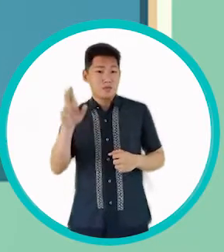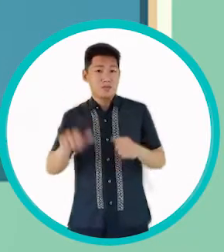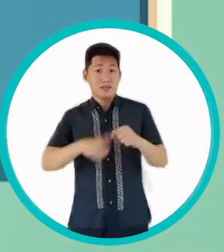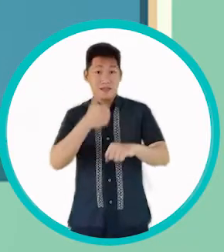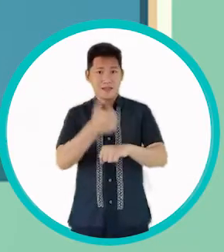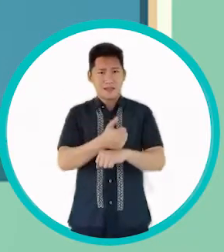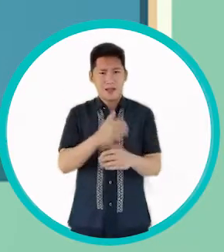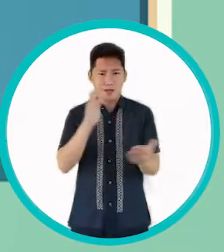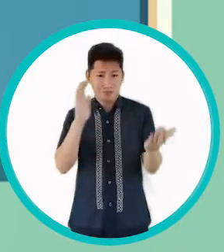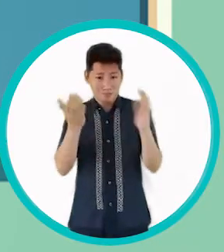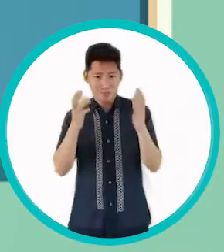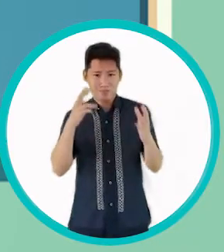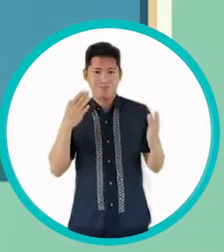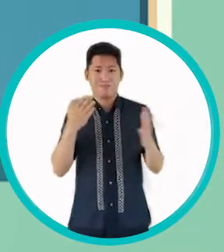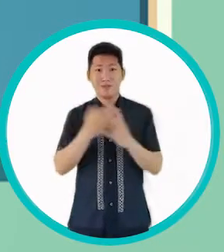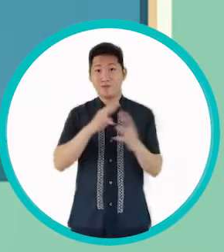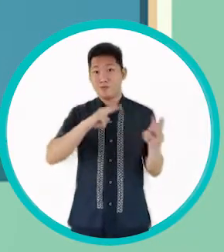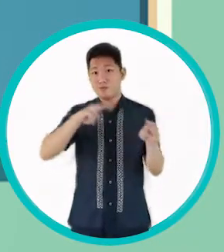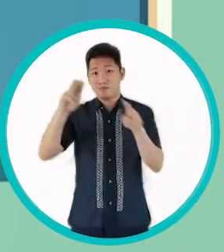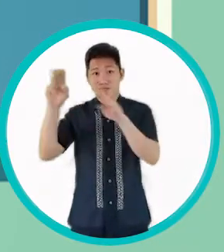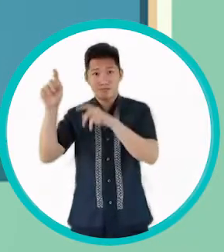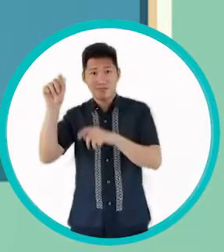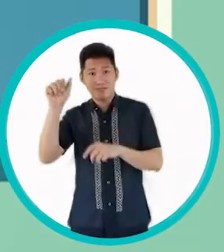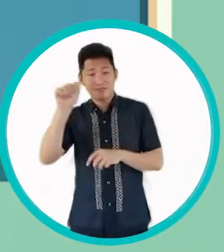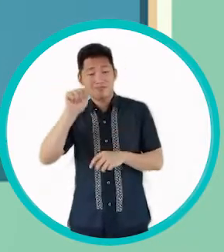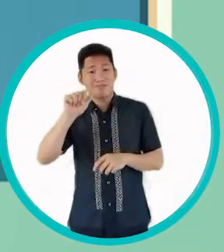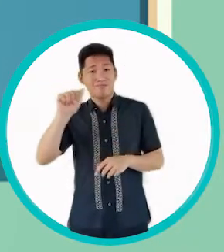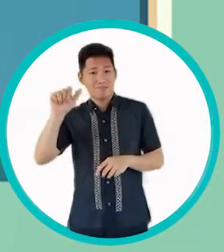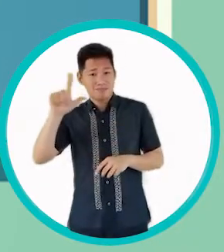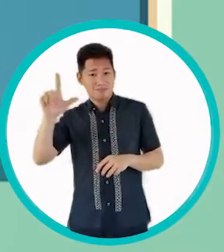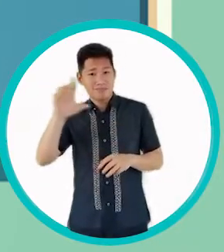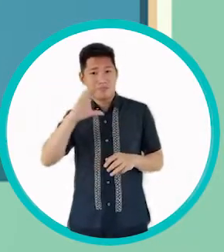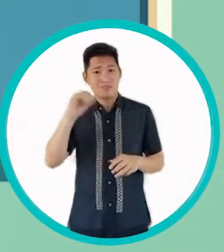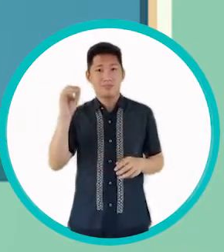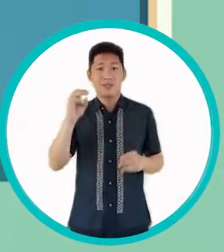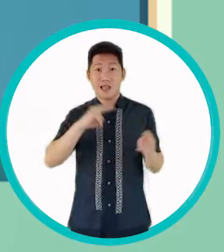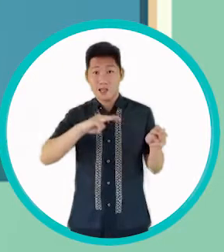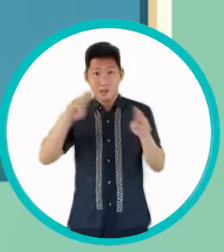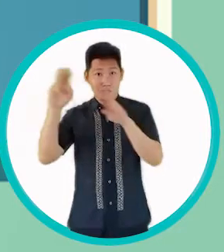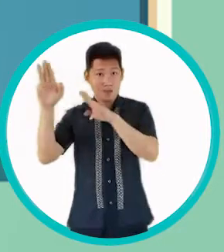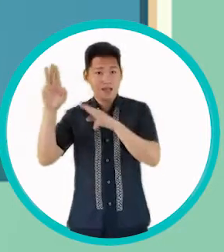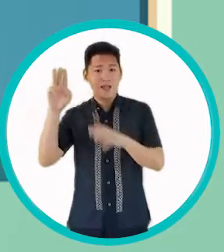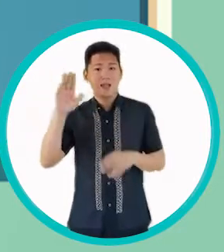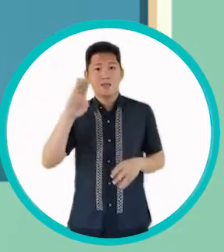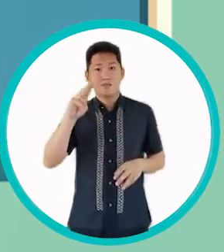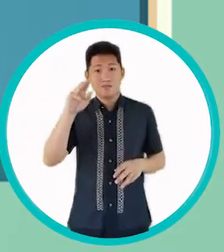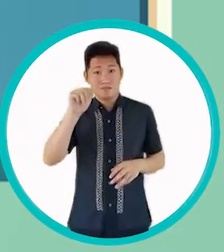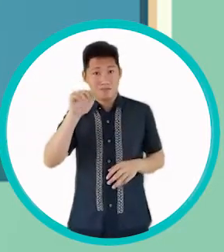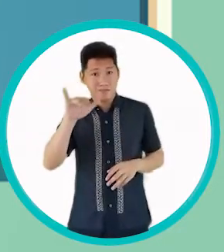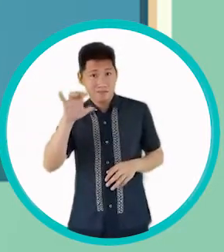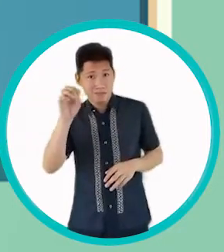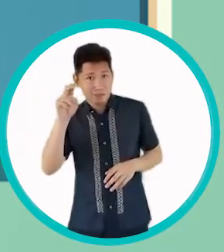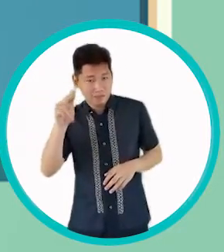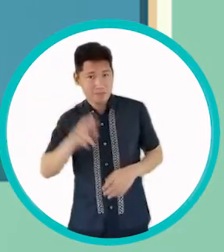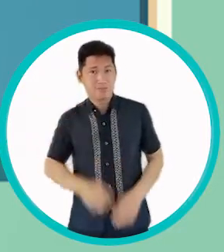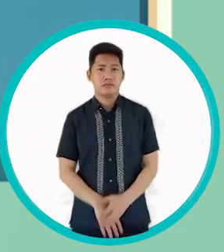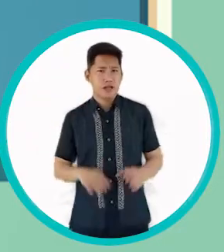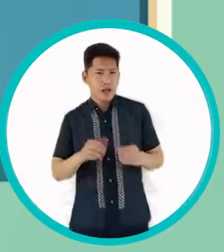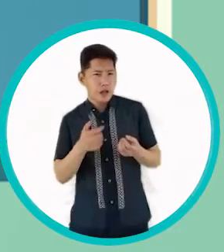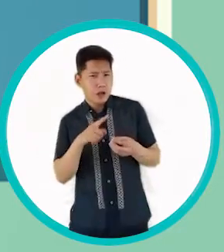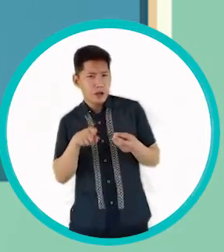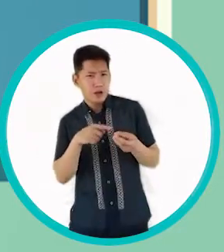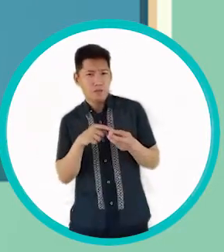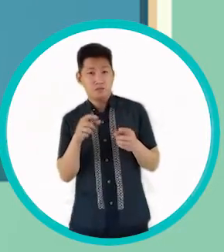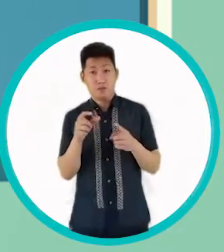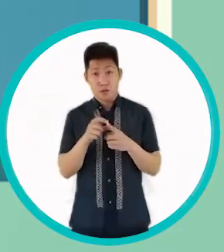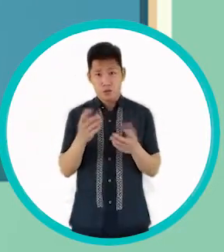and similarly are used to establish comparison between Mount Taal and Mount Mayon. How about the